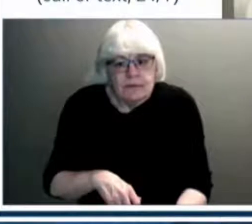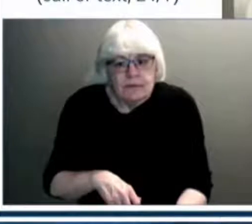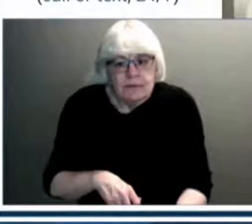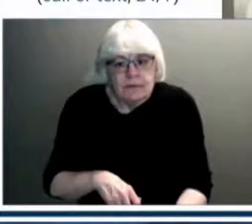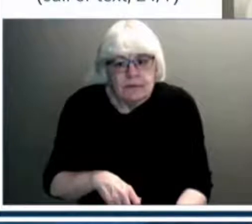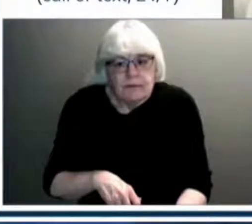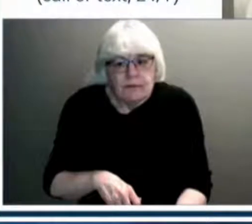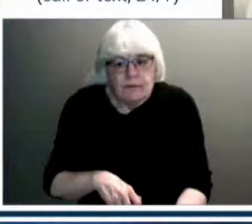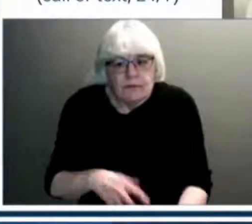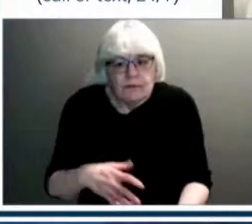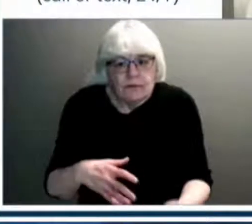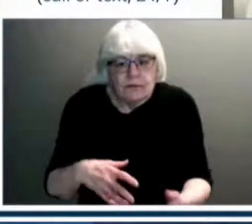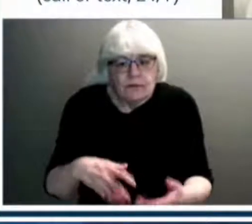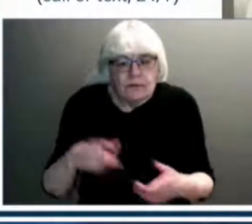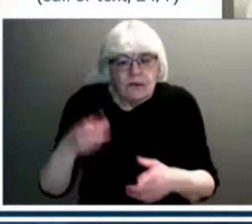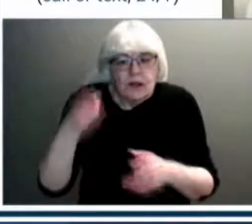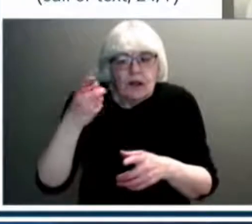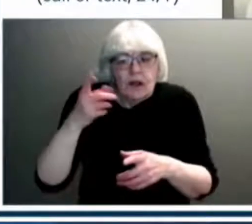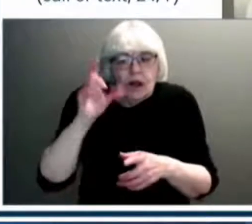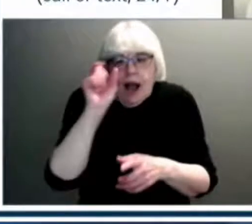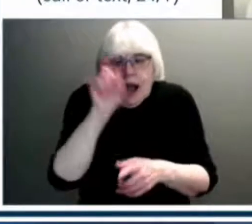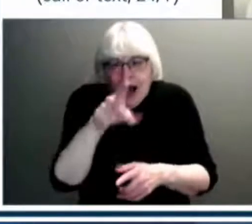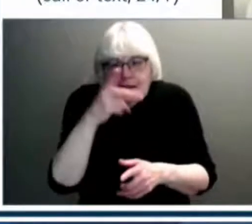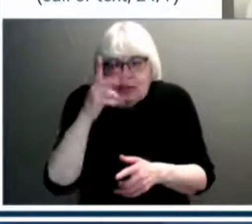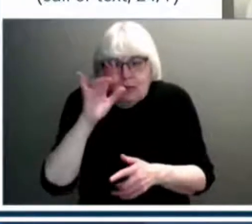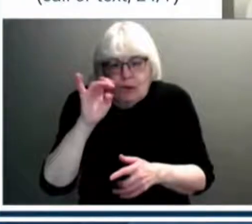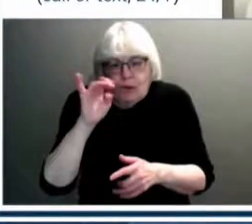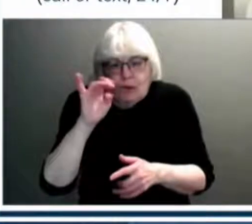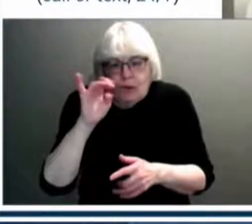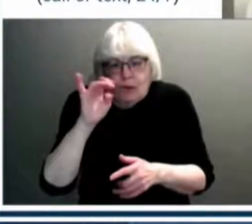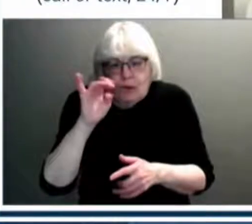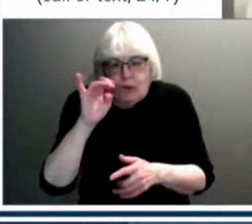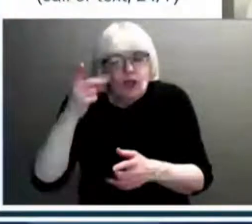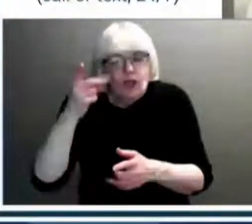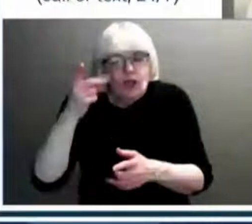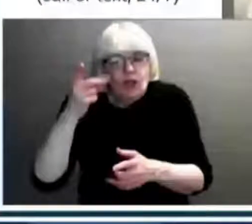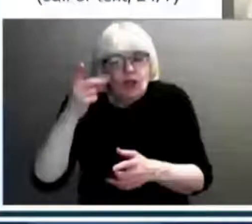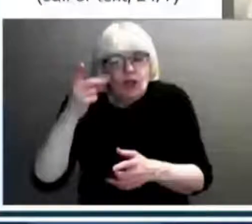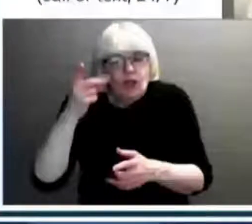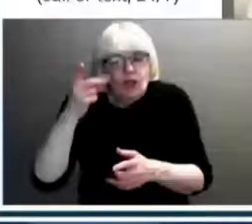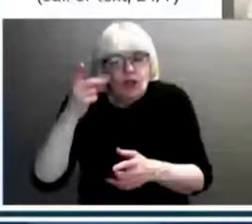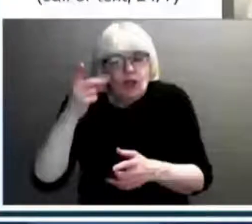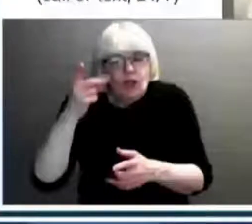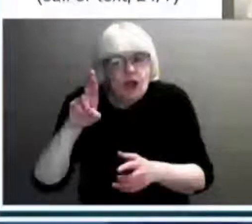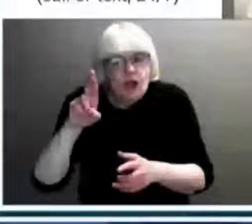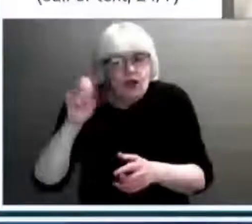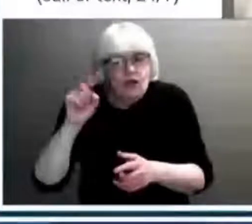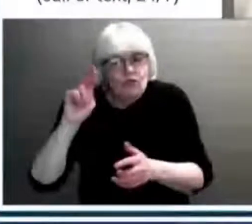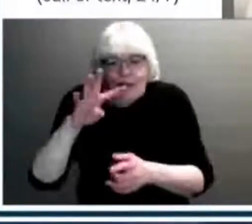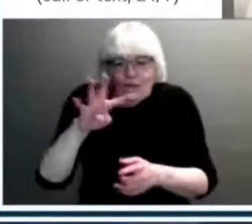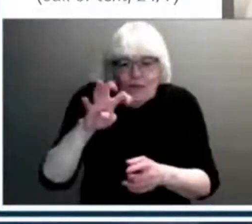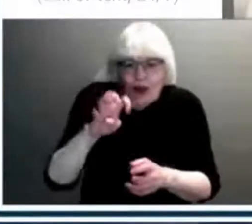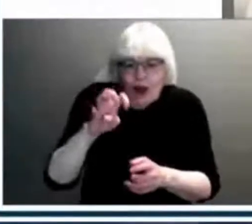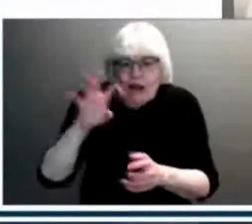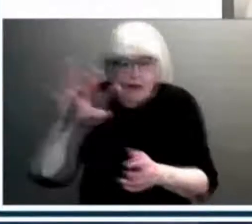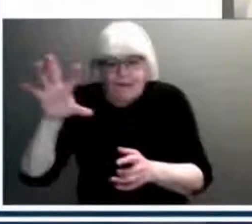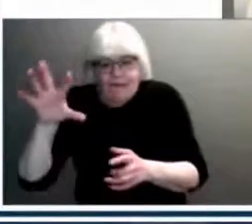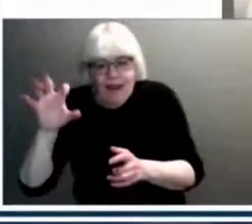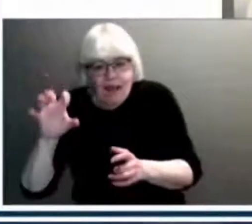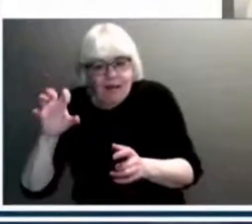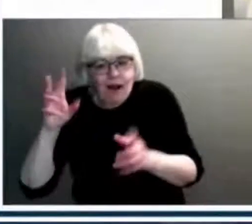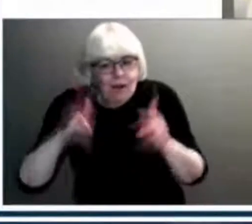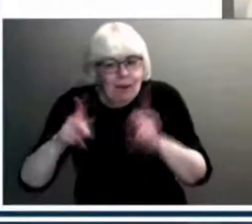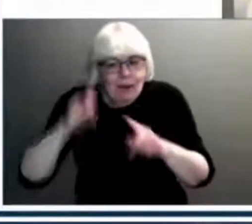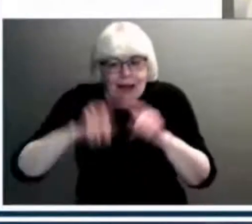are unable to work on any given day because they're self-isolating, either because they've been exposed or potentially exposed.